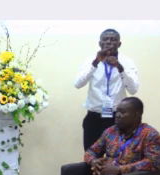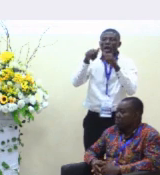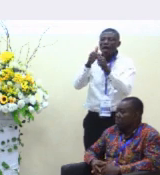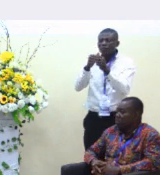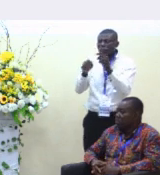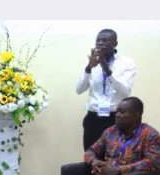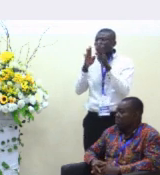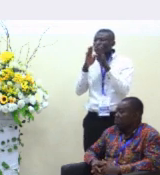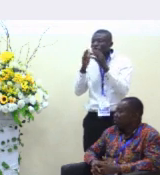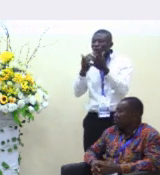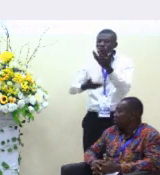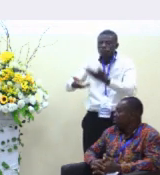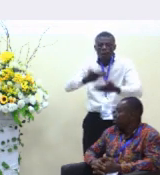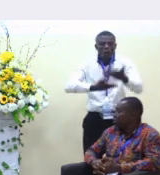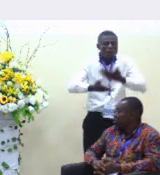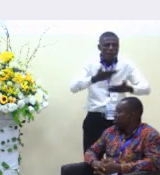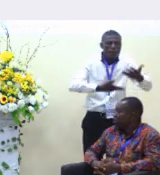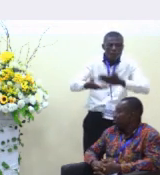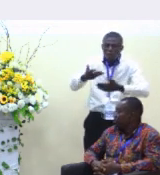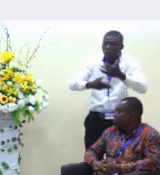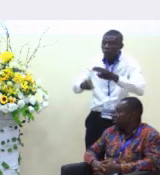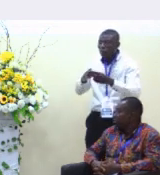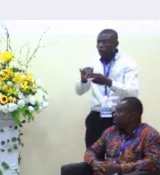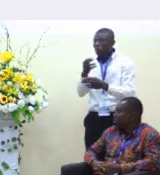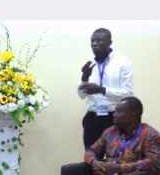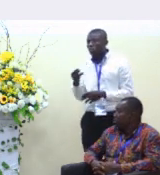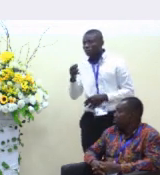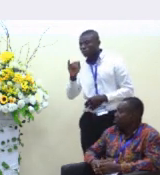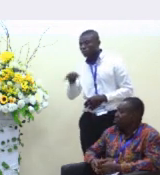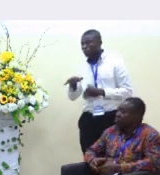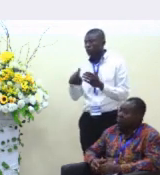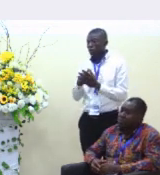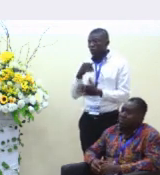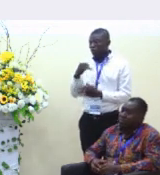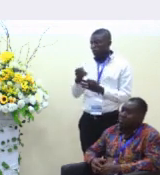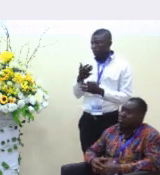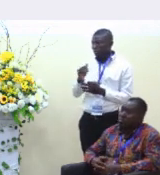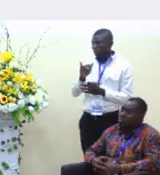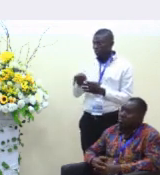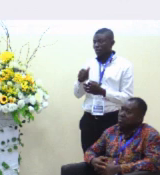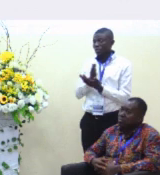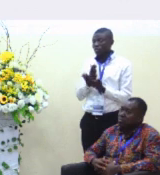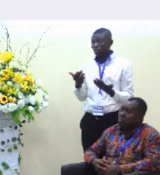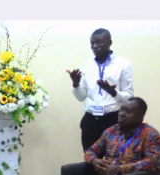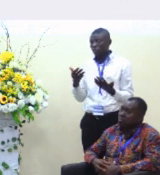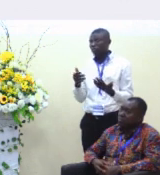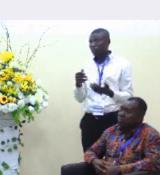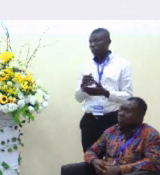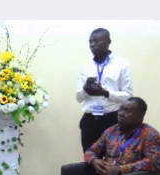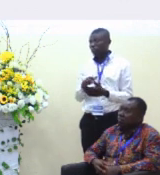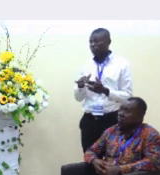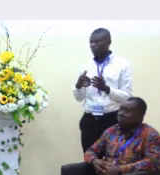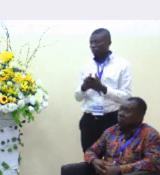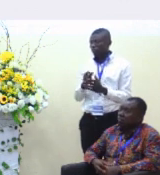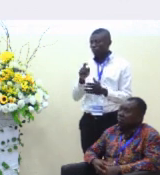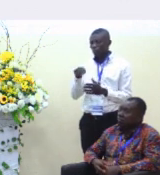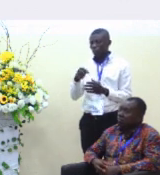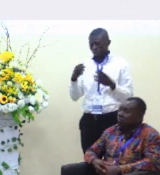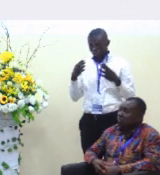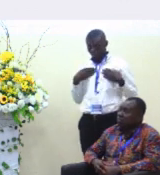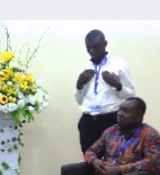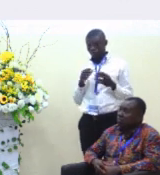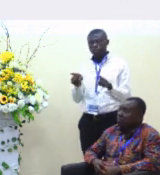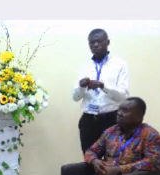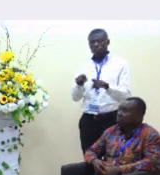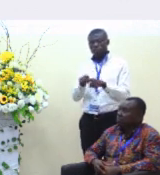table discussing. So the material or the final product is something that they all accept and